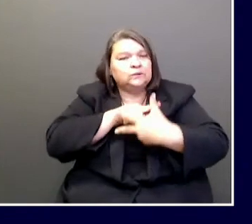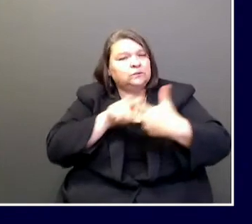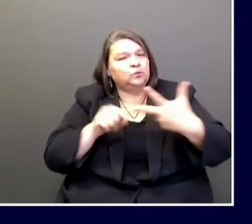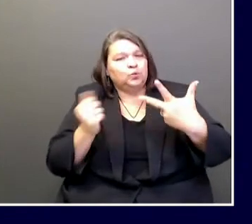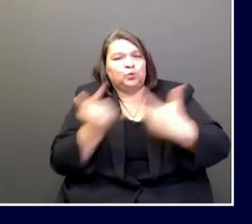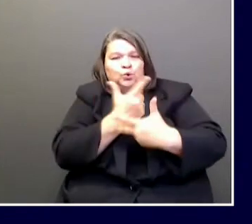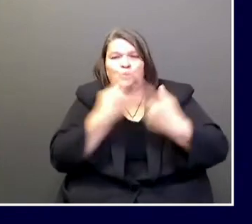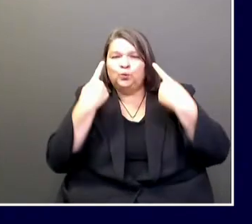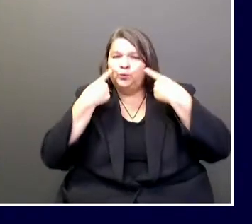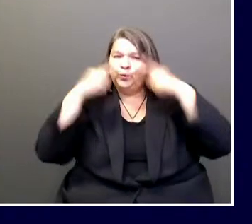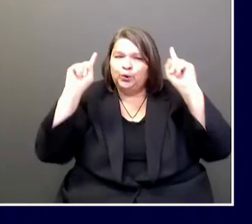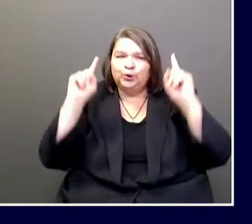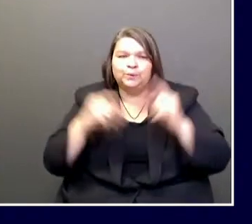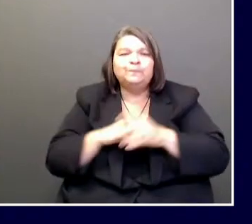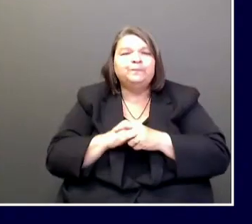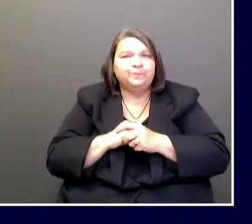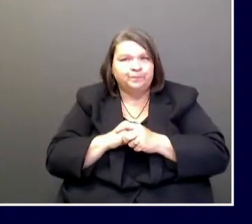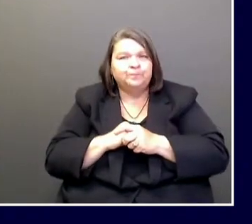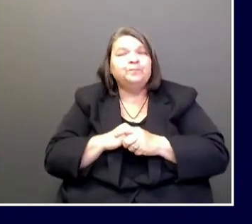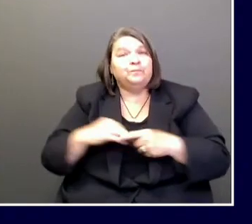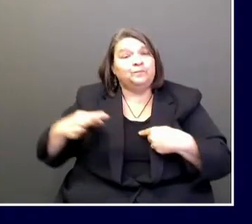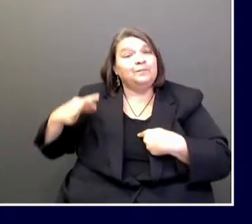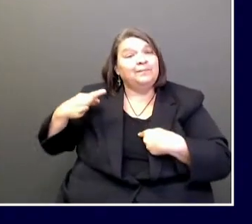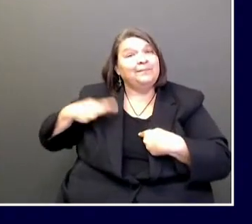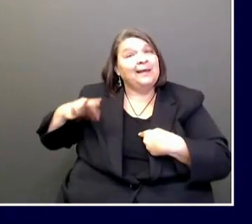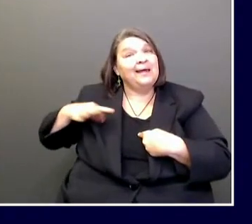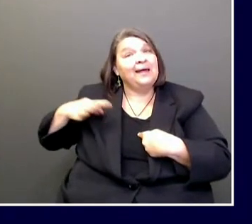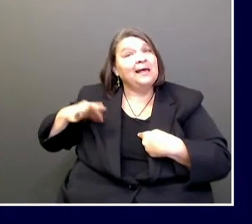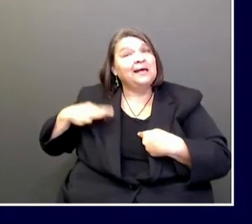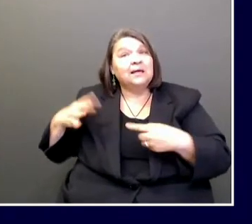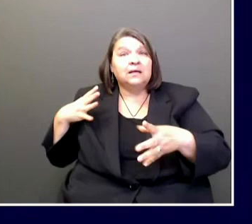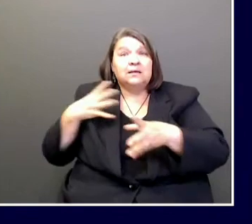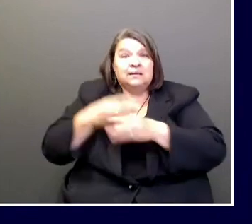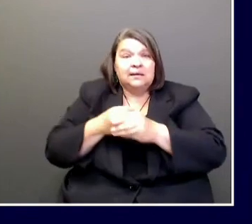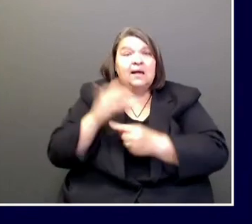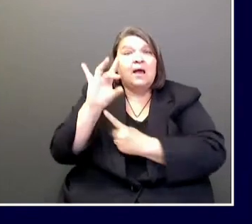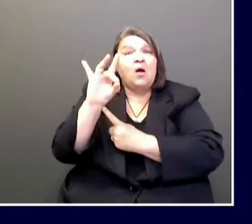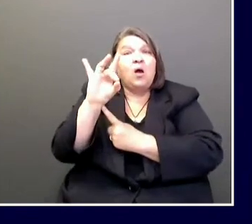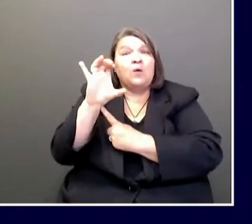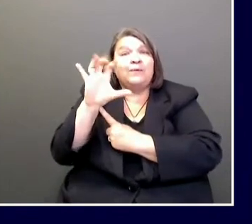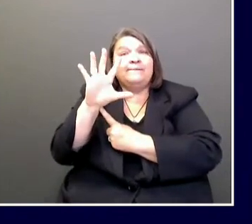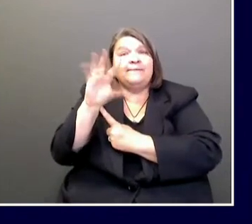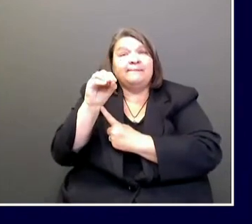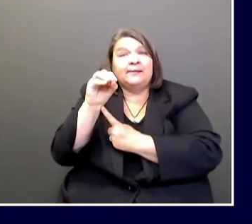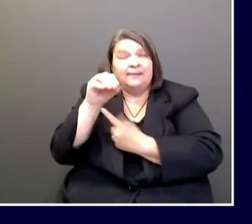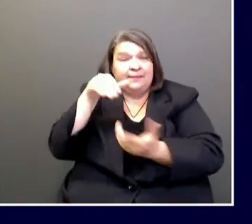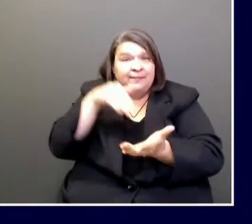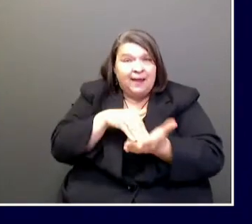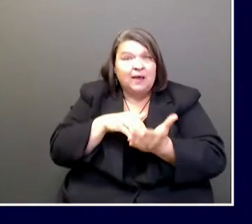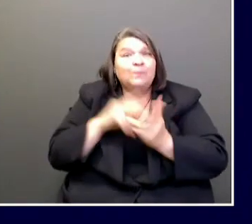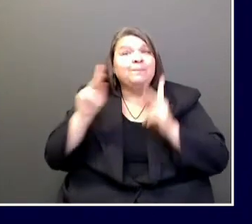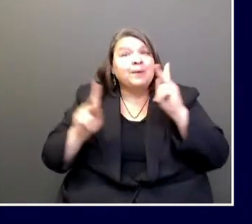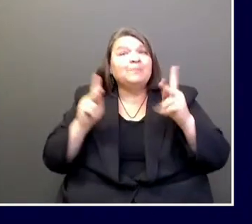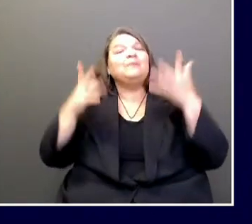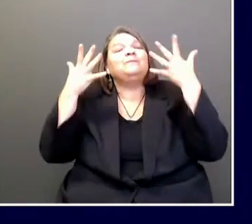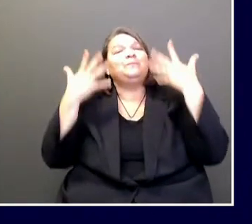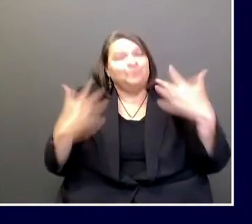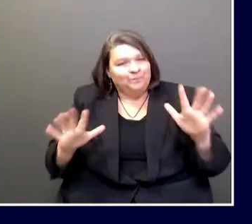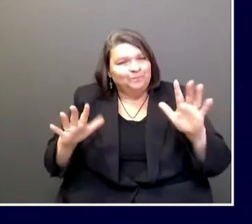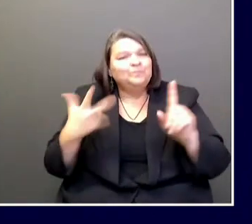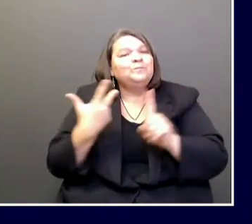Mainers have a very strong degree of protection against the variants, including Delta.